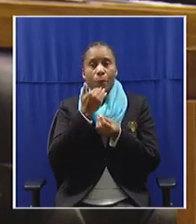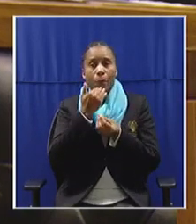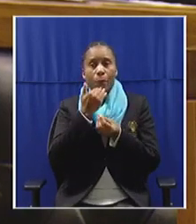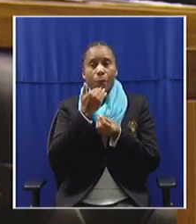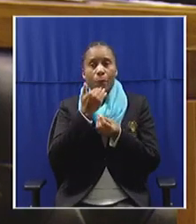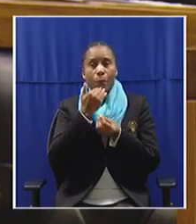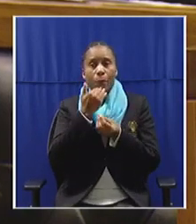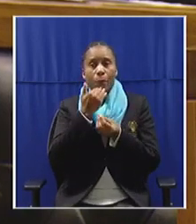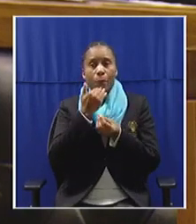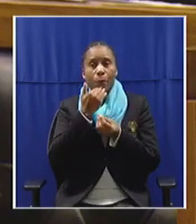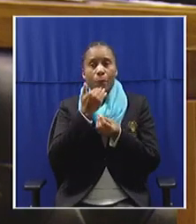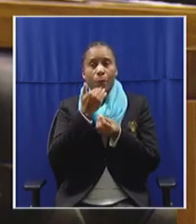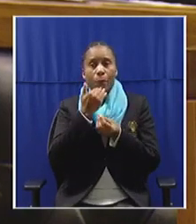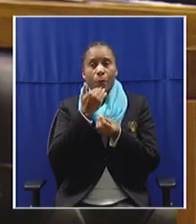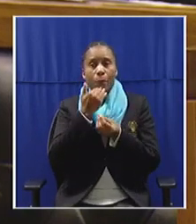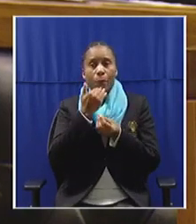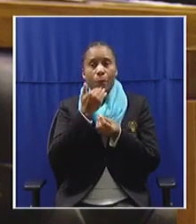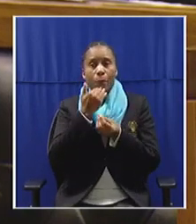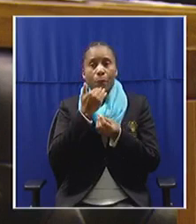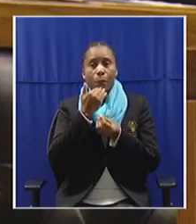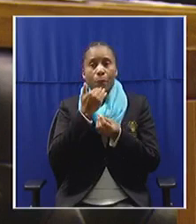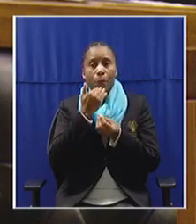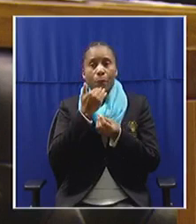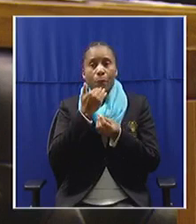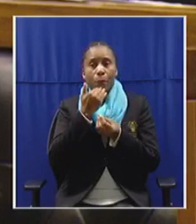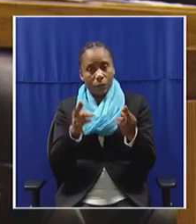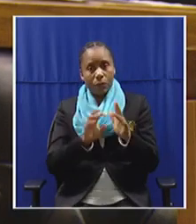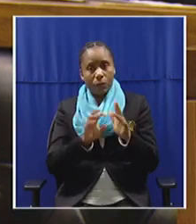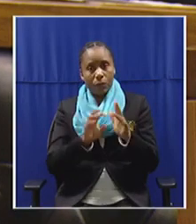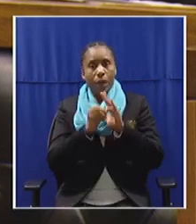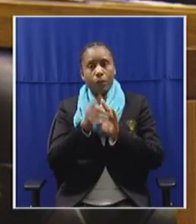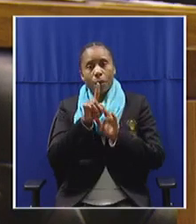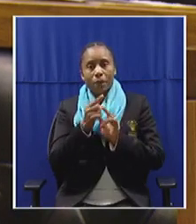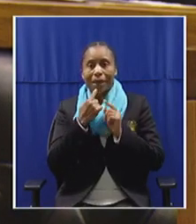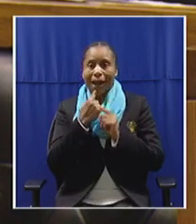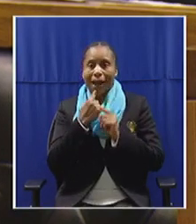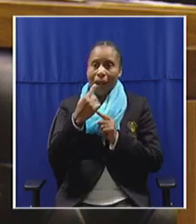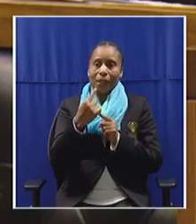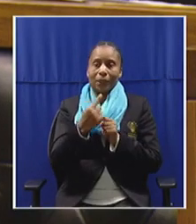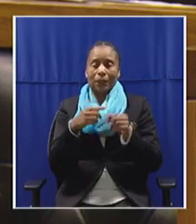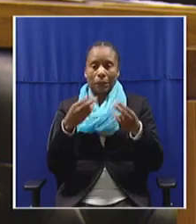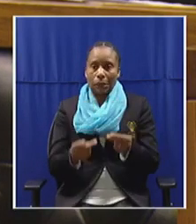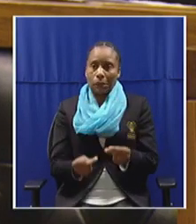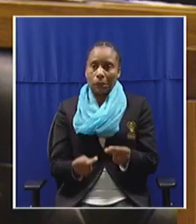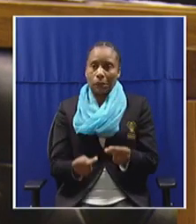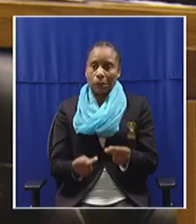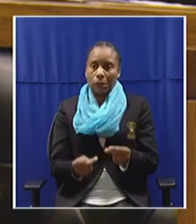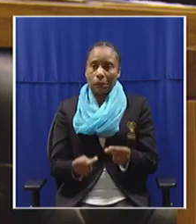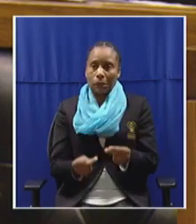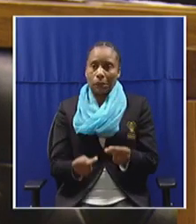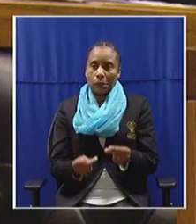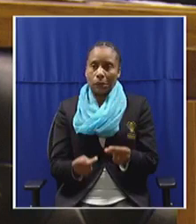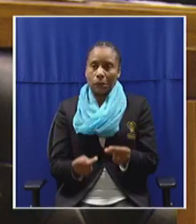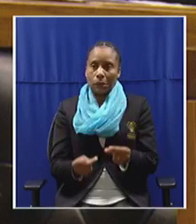complement resources in trying to respond to urgent development and service delivery challenges.